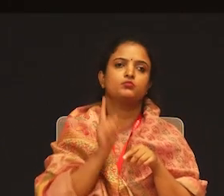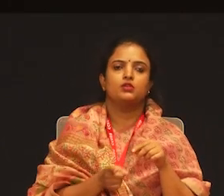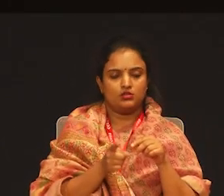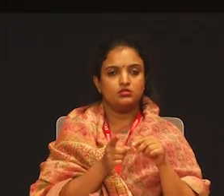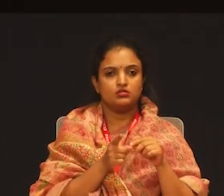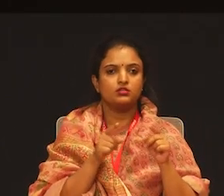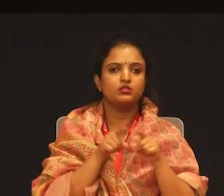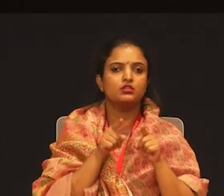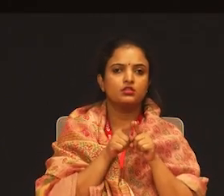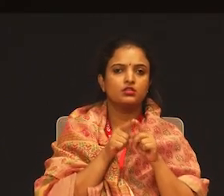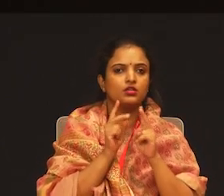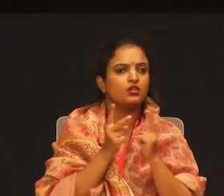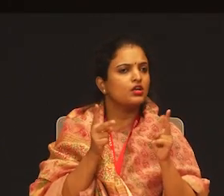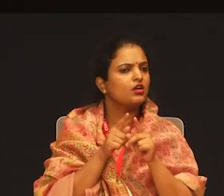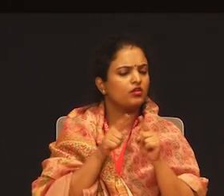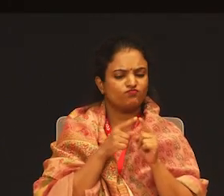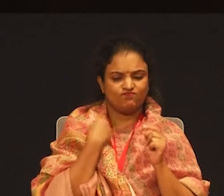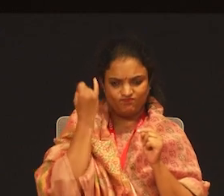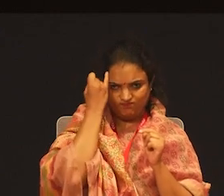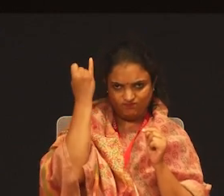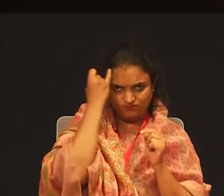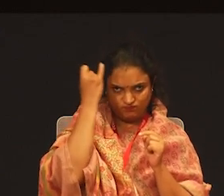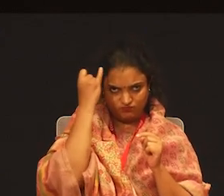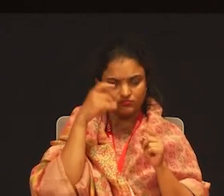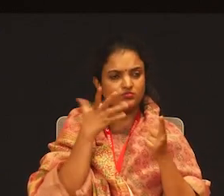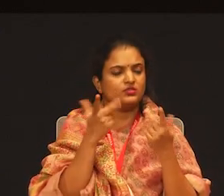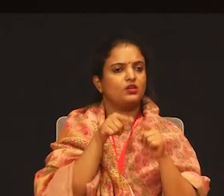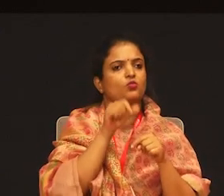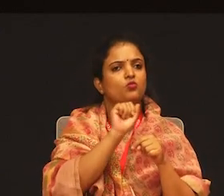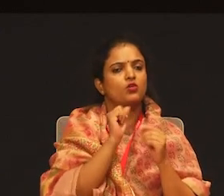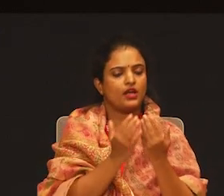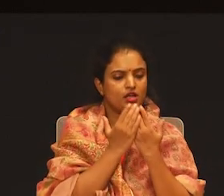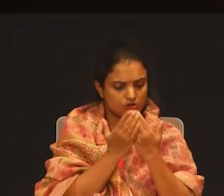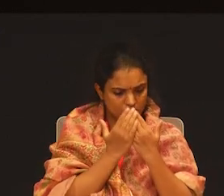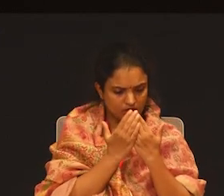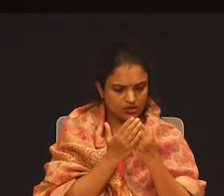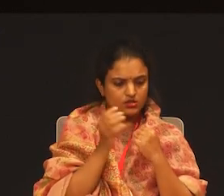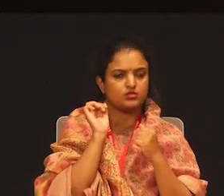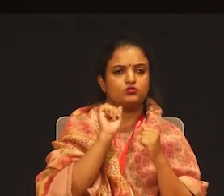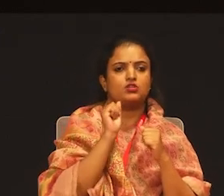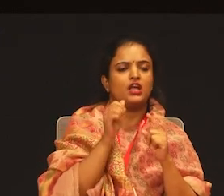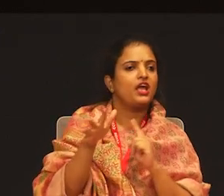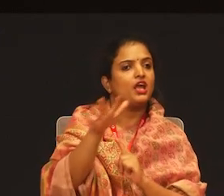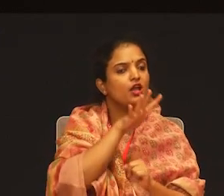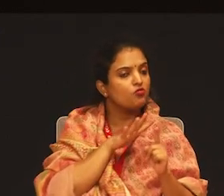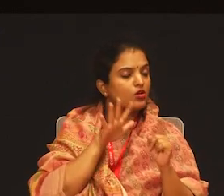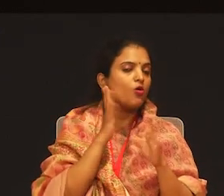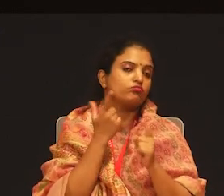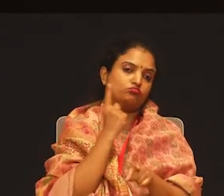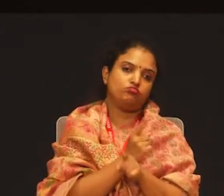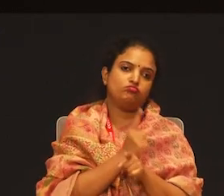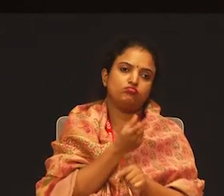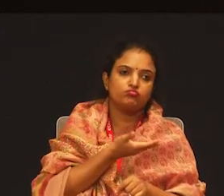And with varying abilities, innovative methods of imparting education, supportive environment, teacher training and